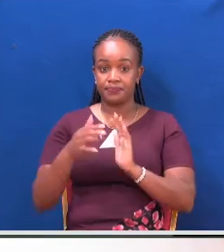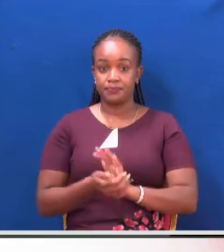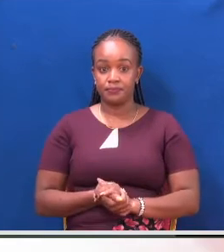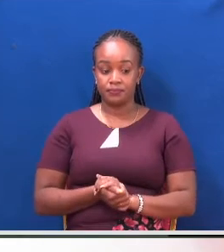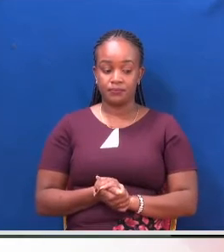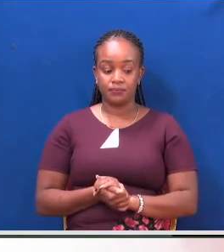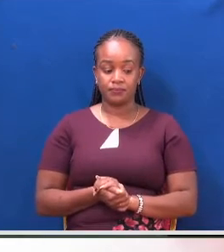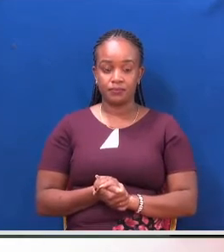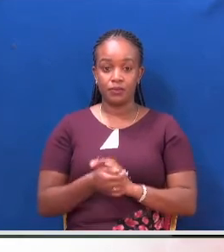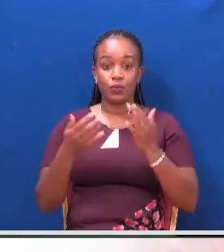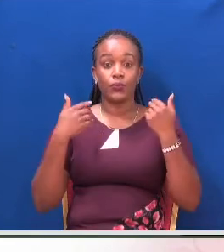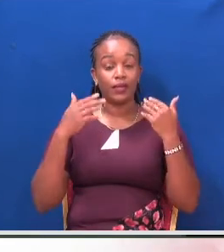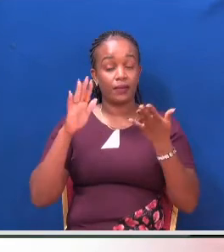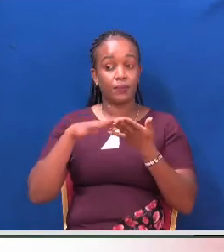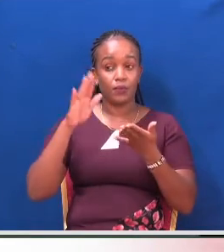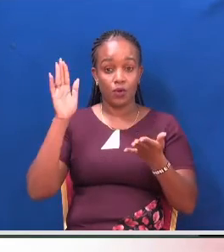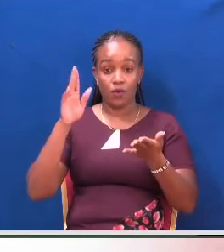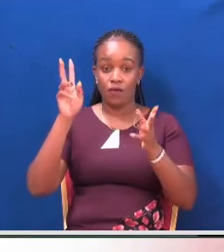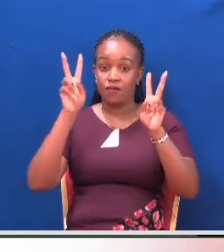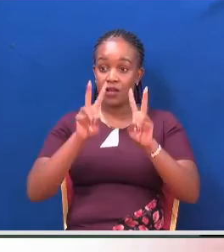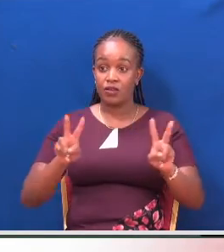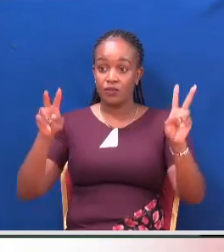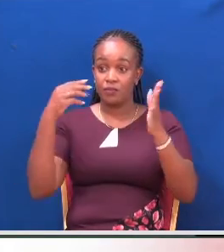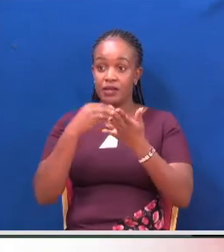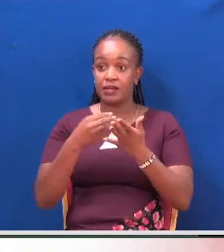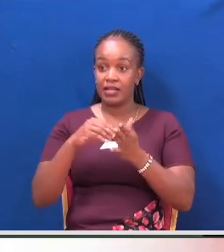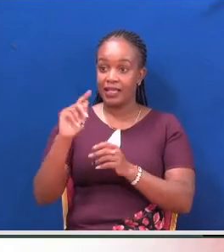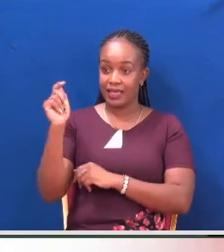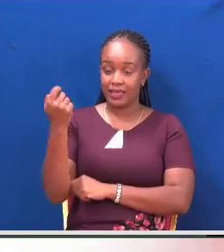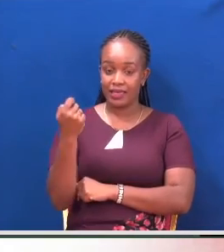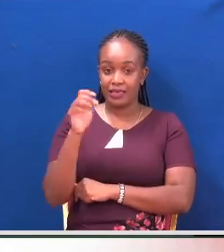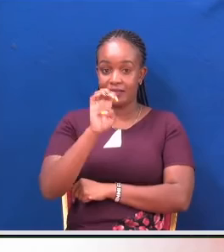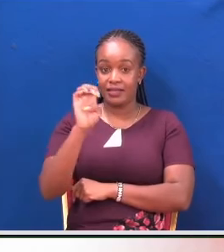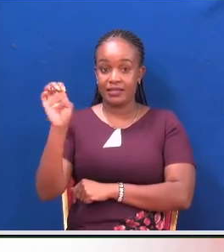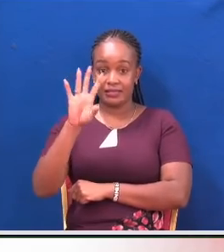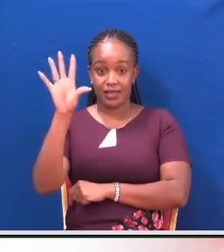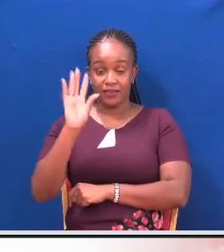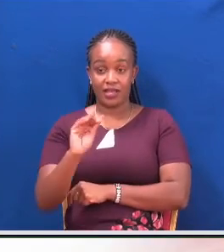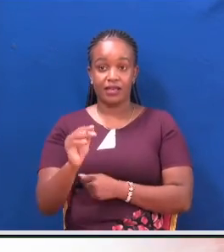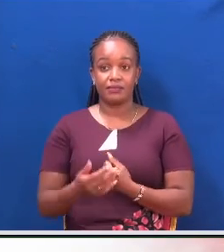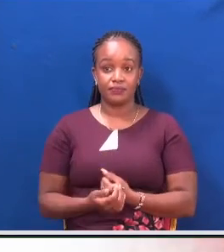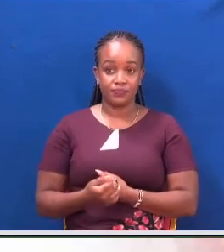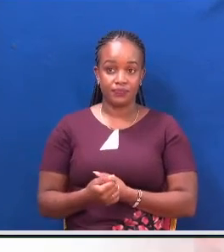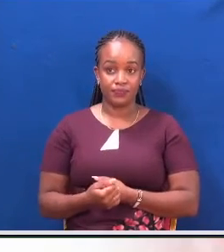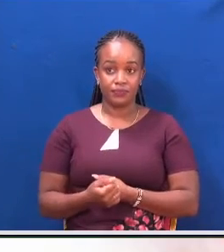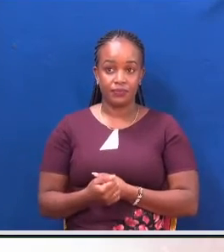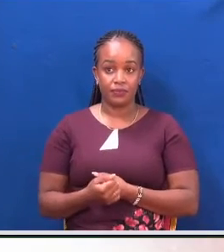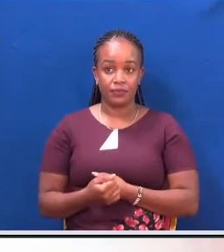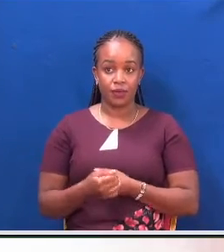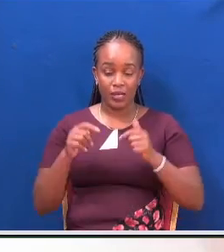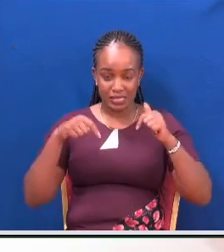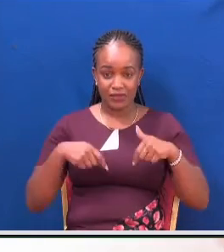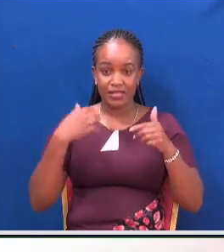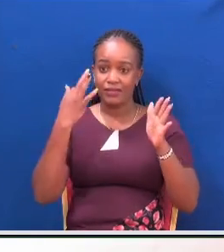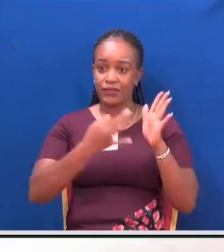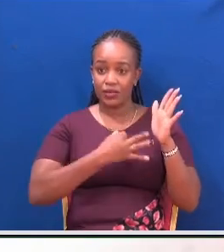We have mobile money in Kenya and East Africa is pervasive. It's everywhere. We see ourselves as a factory of factories.